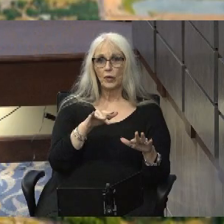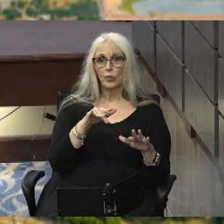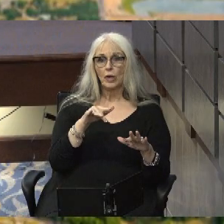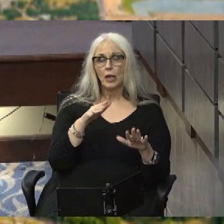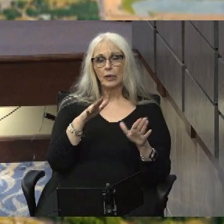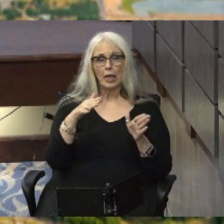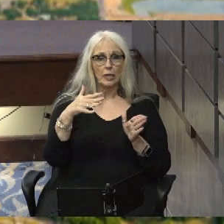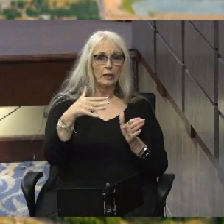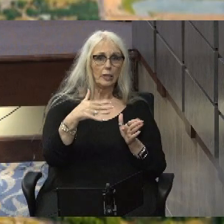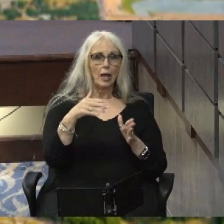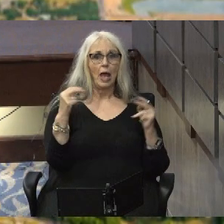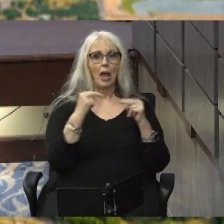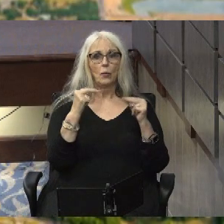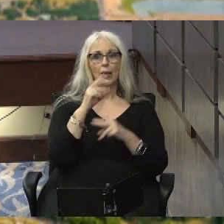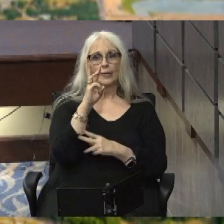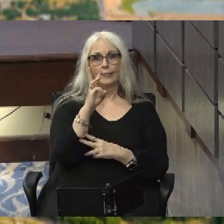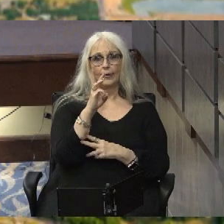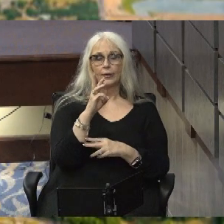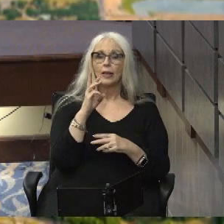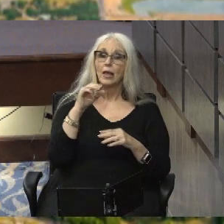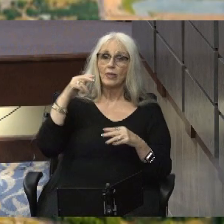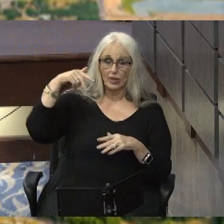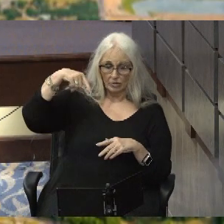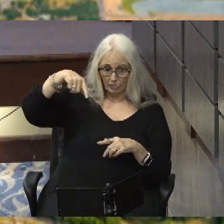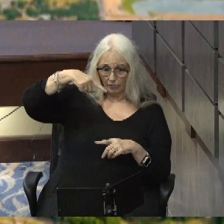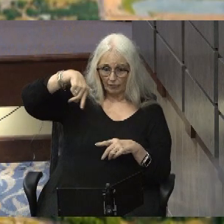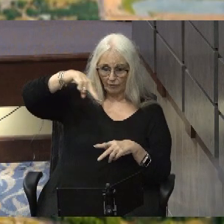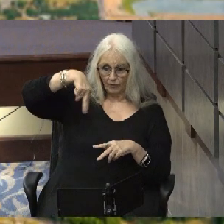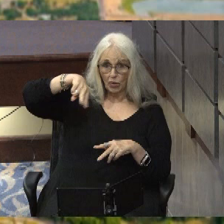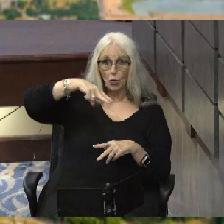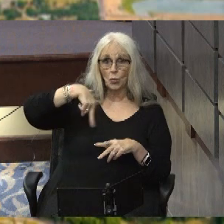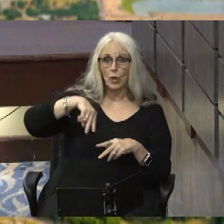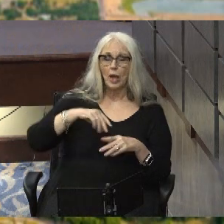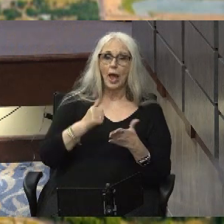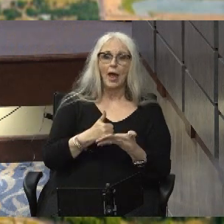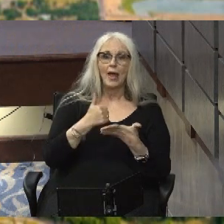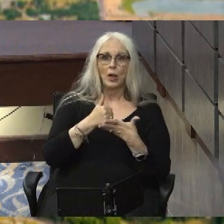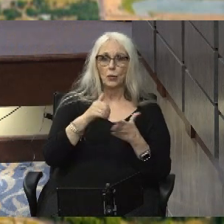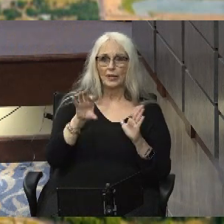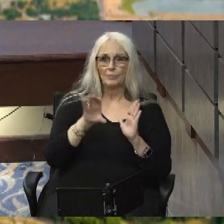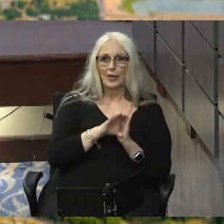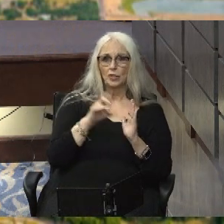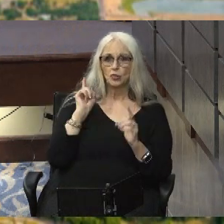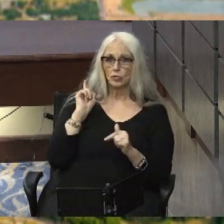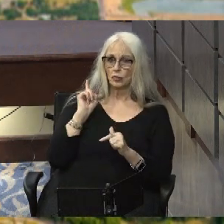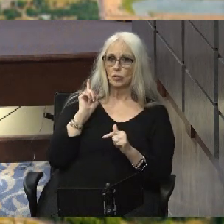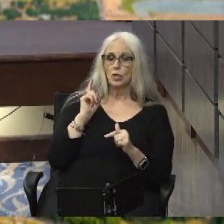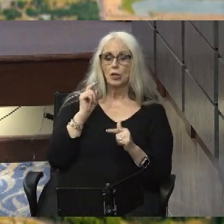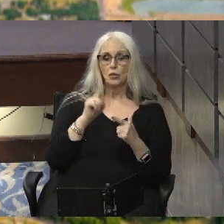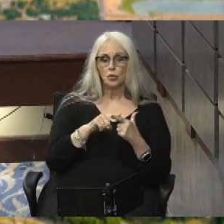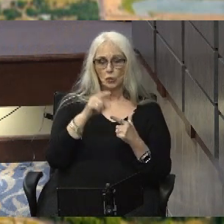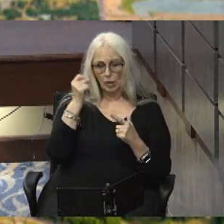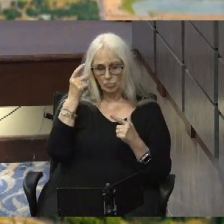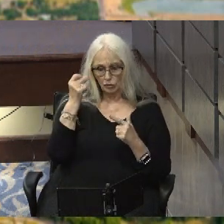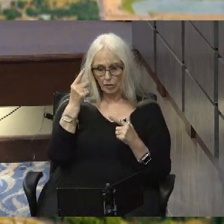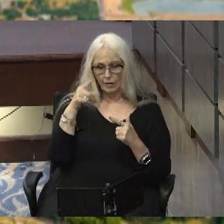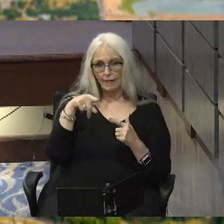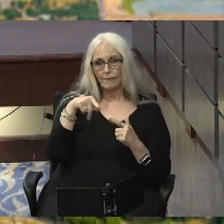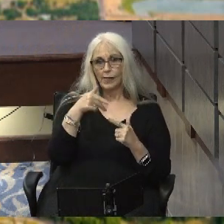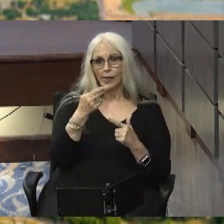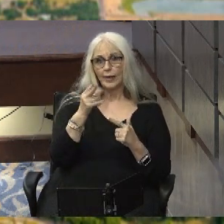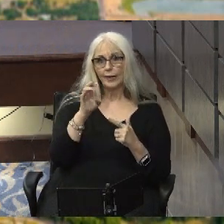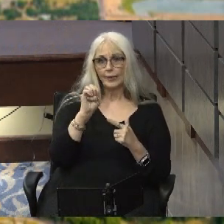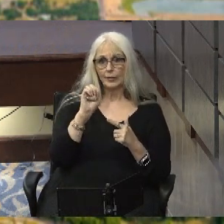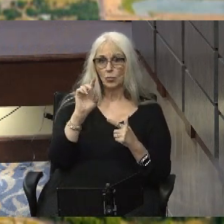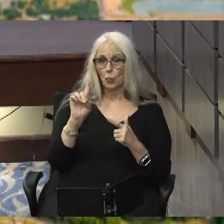6 as well. As an aerial view, I kind of helped with this picture understand where Phase 1 will potentially